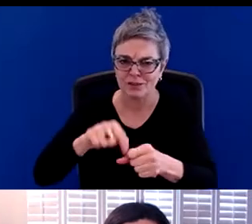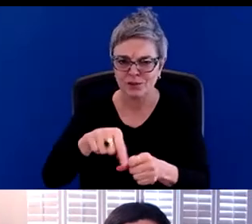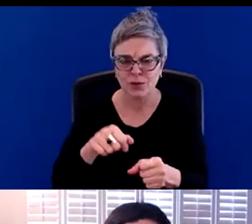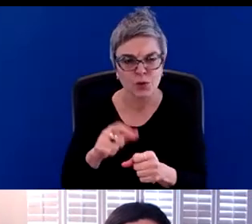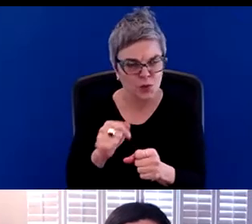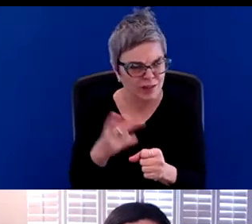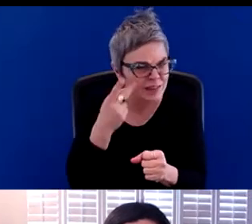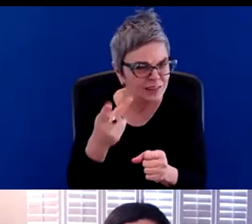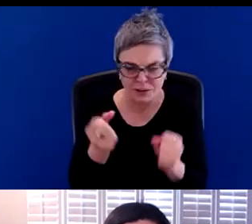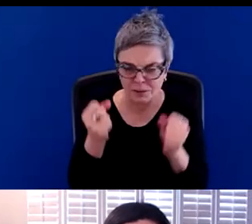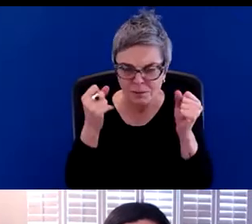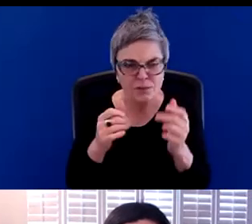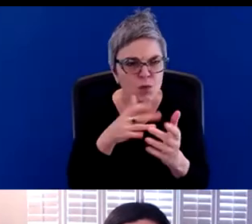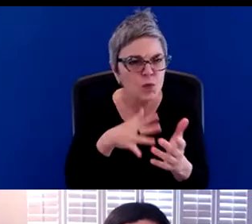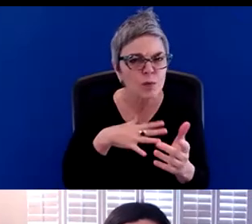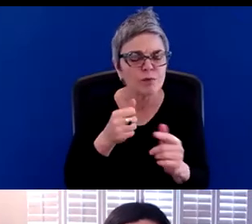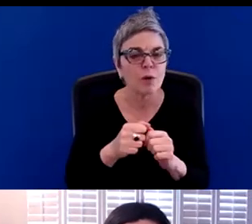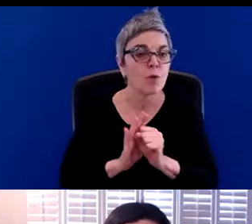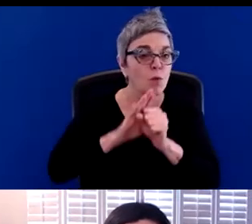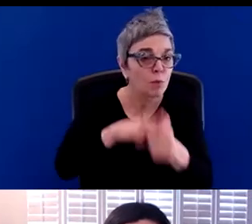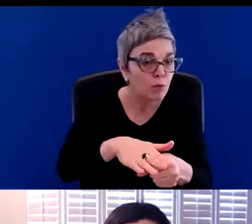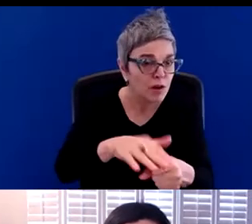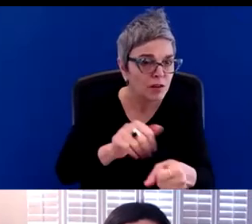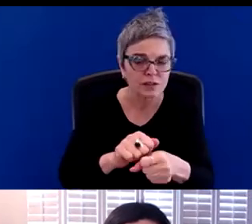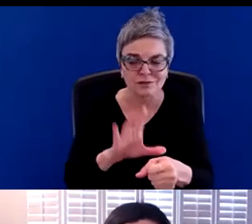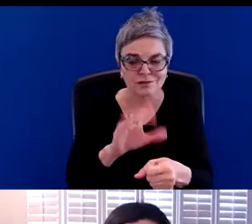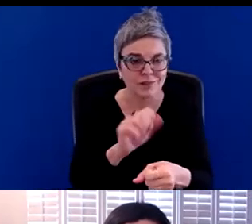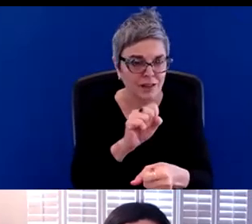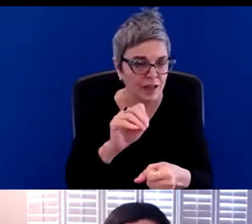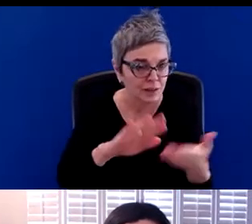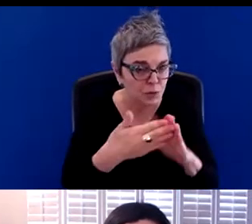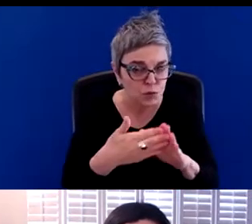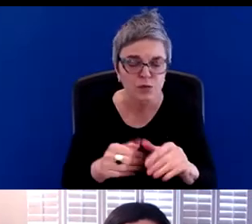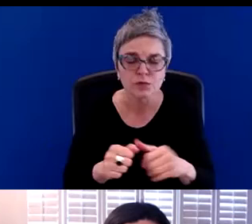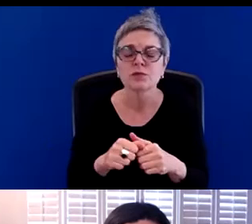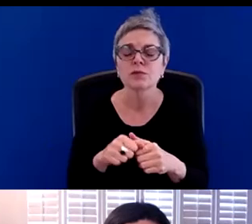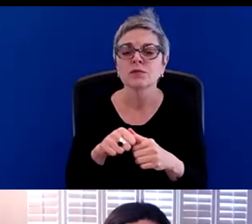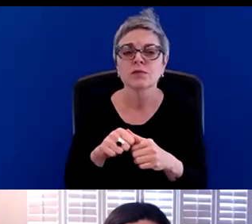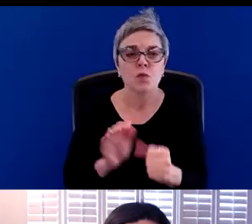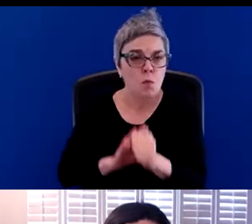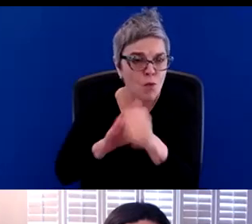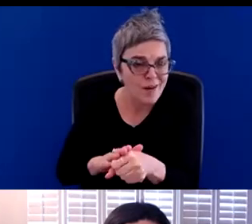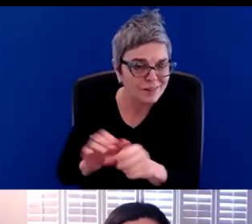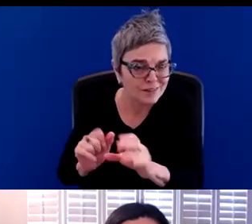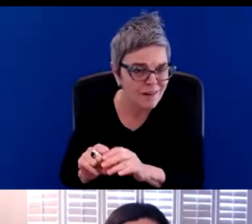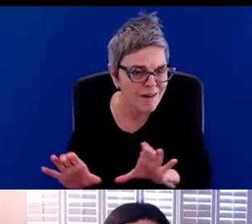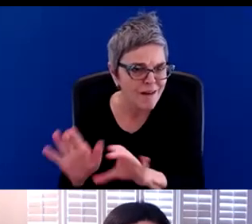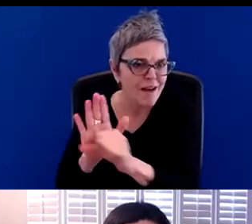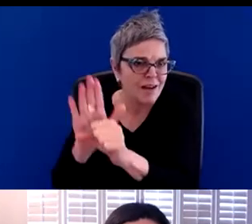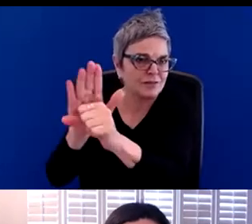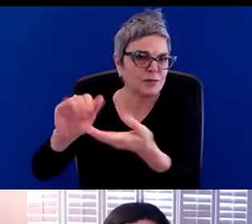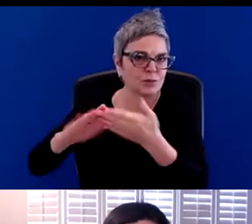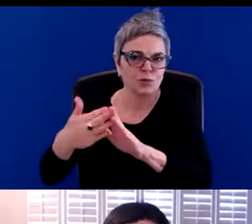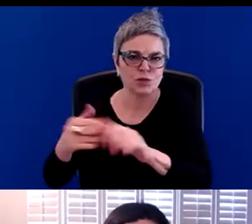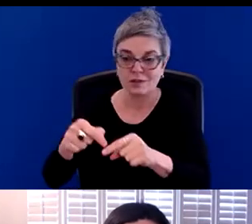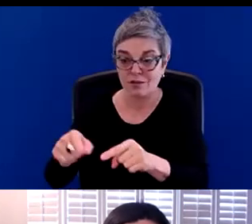caste communities, activists from oppressed caste communities were contributing to, which wasn't being reflected in feminist scholarship.